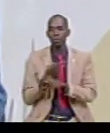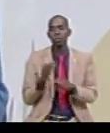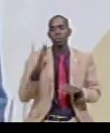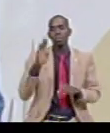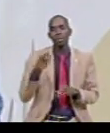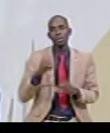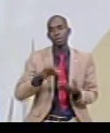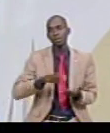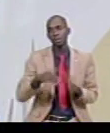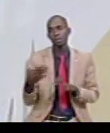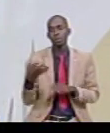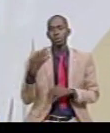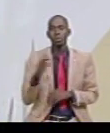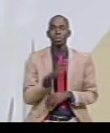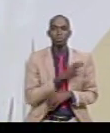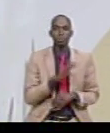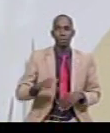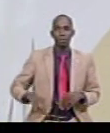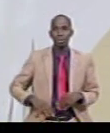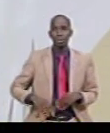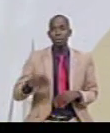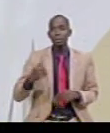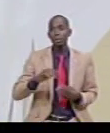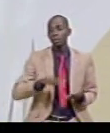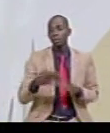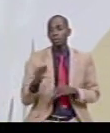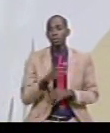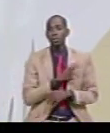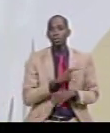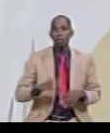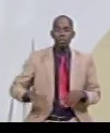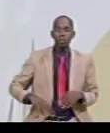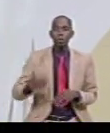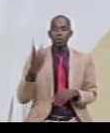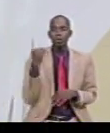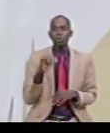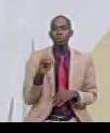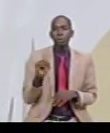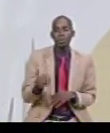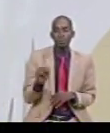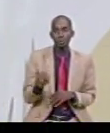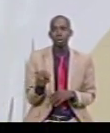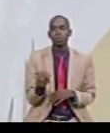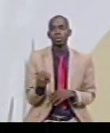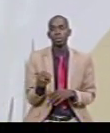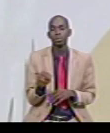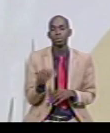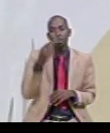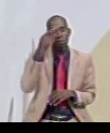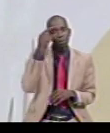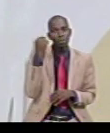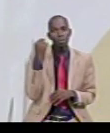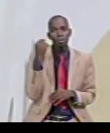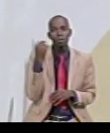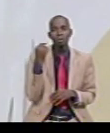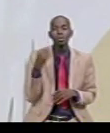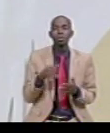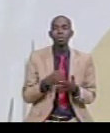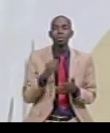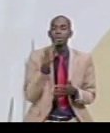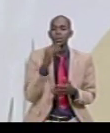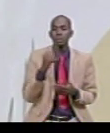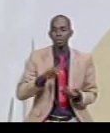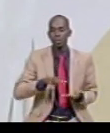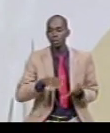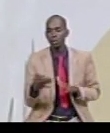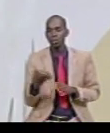The death of Christ was vicarious. It was the death of the guiltless, dying on